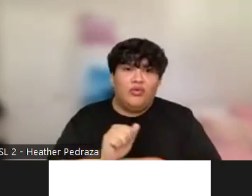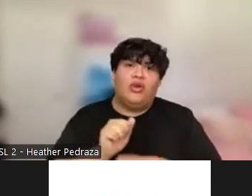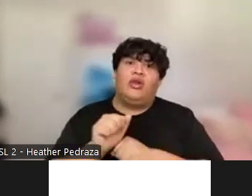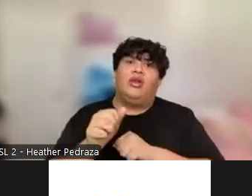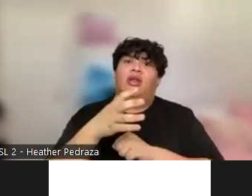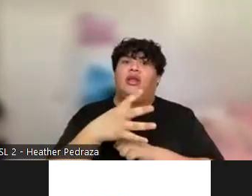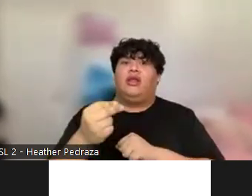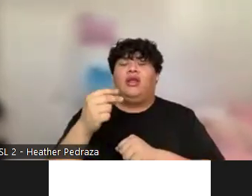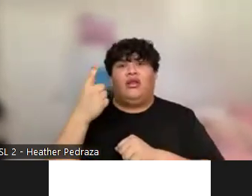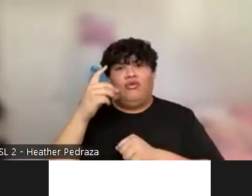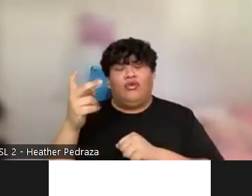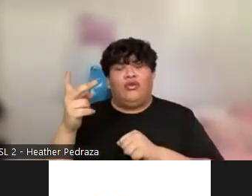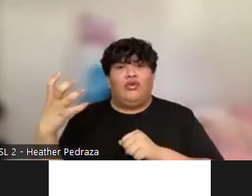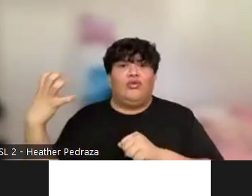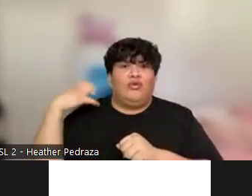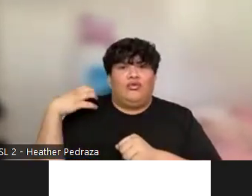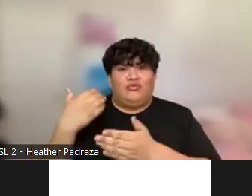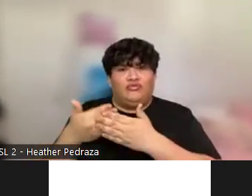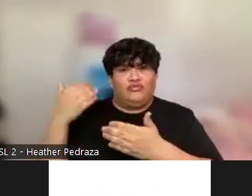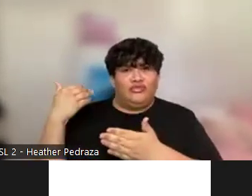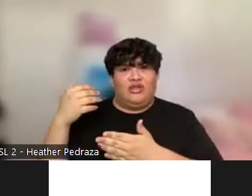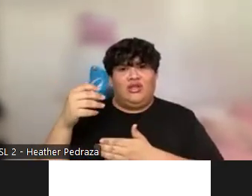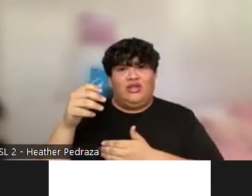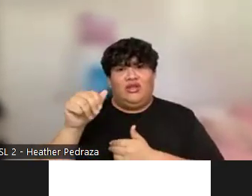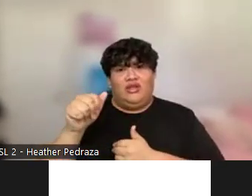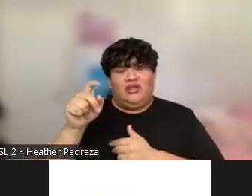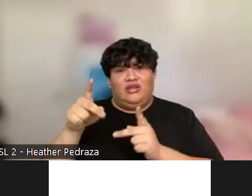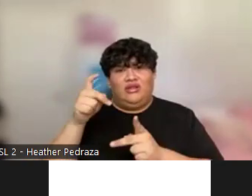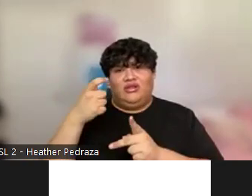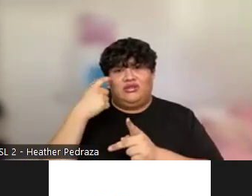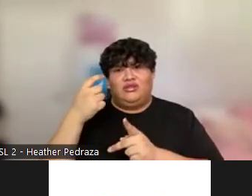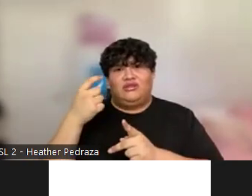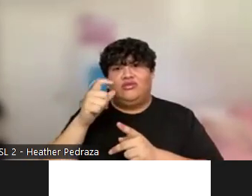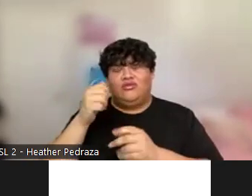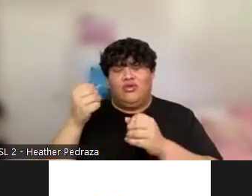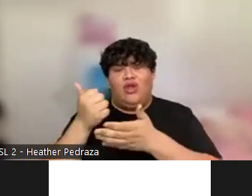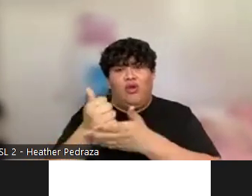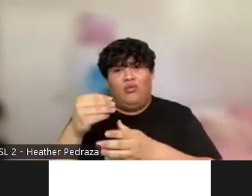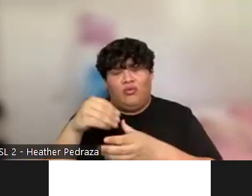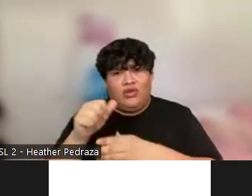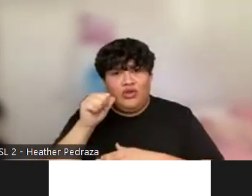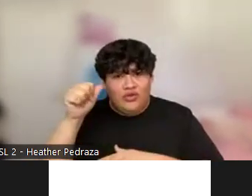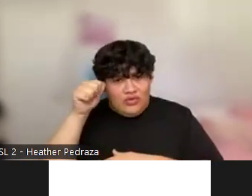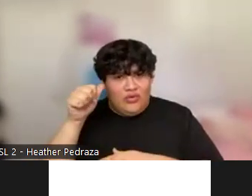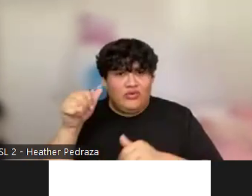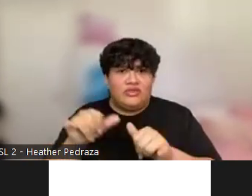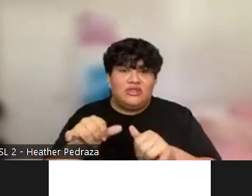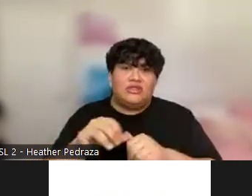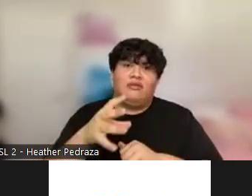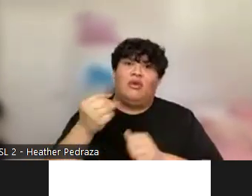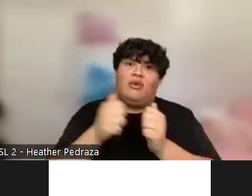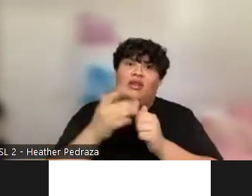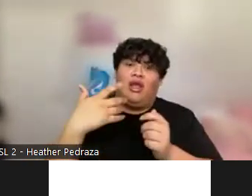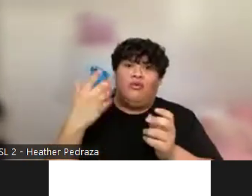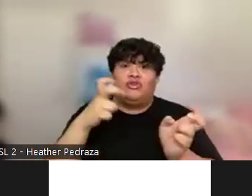especially a previous co-chair, Achilles, for the adult response system. And with that, I will turn